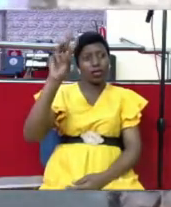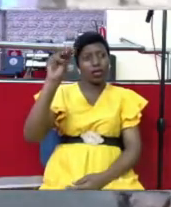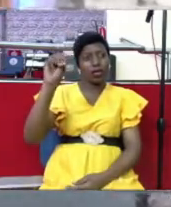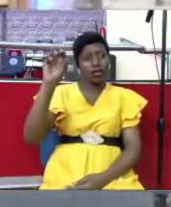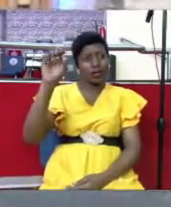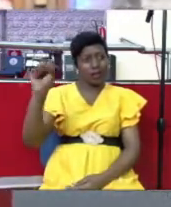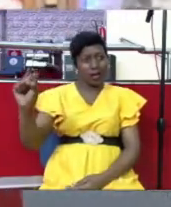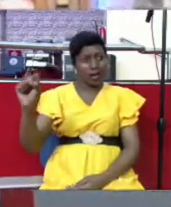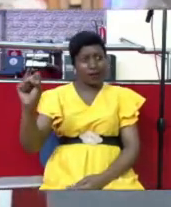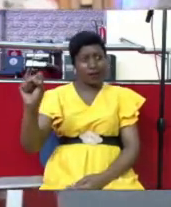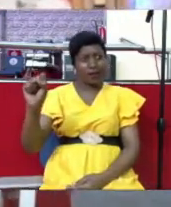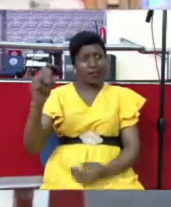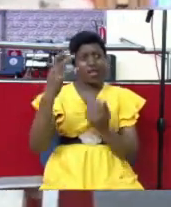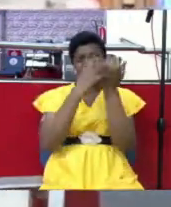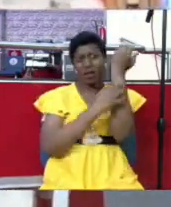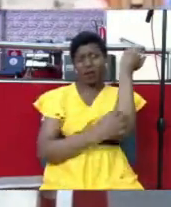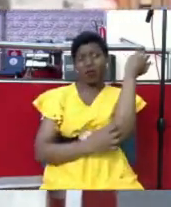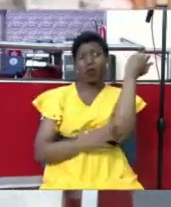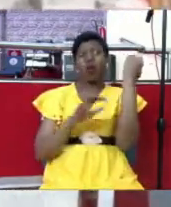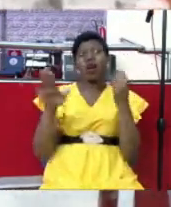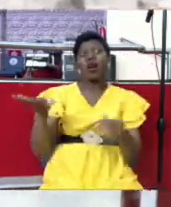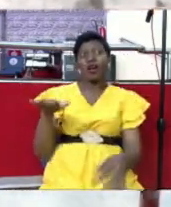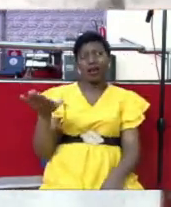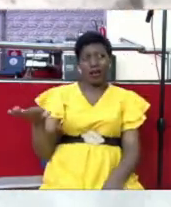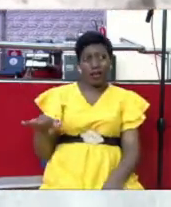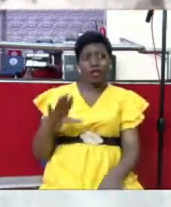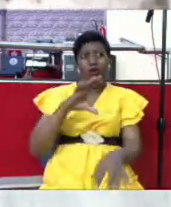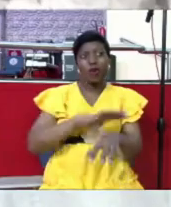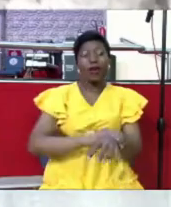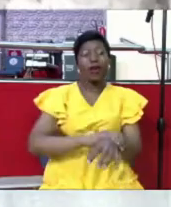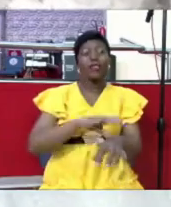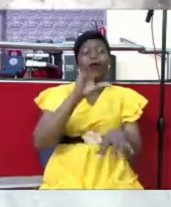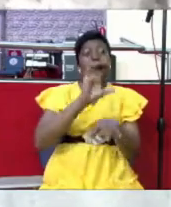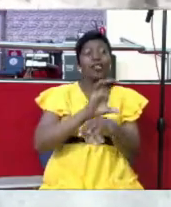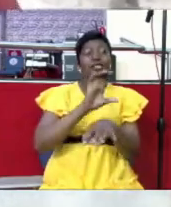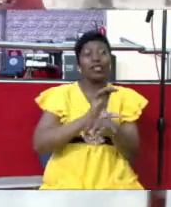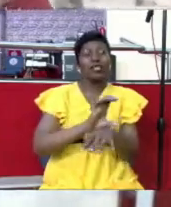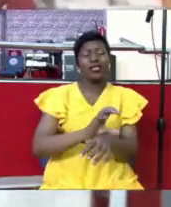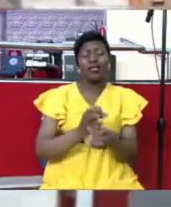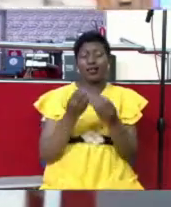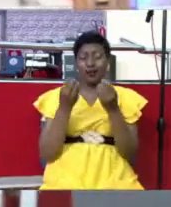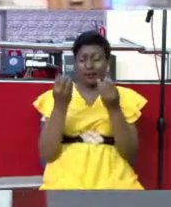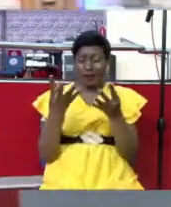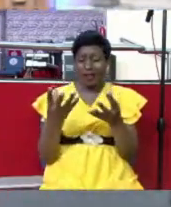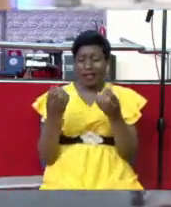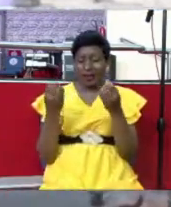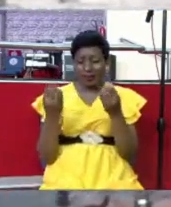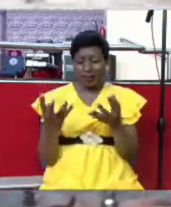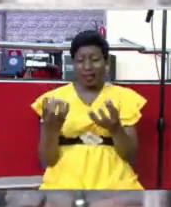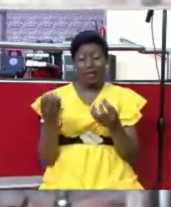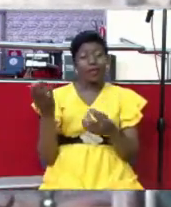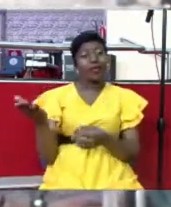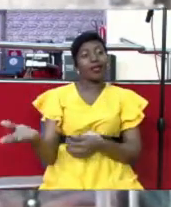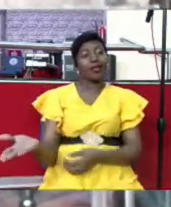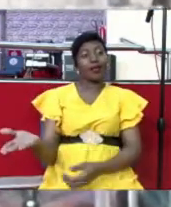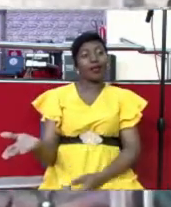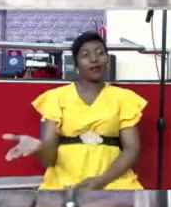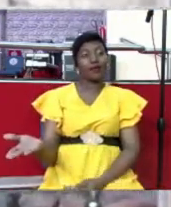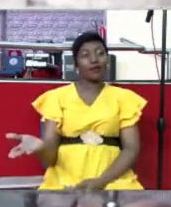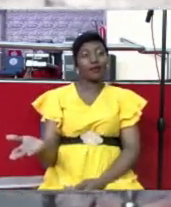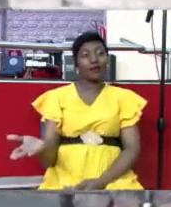ni za slum, you will find churches every 100 meters. Ukienda unapata mita 100 panalo